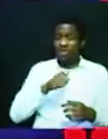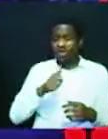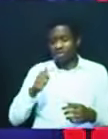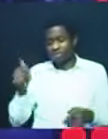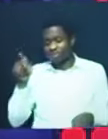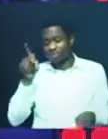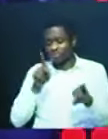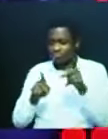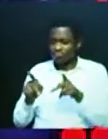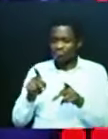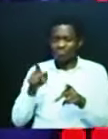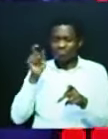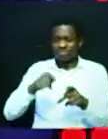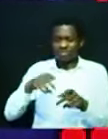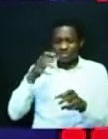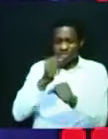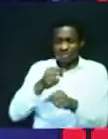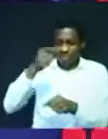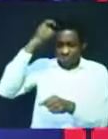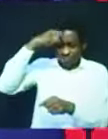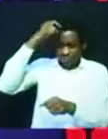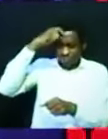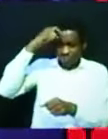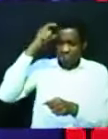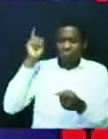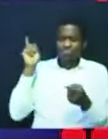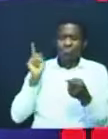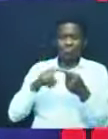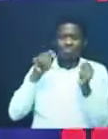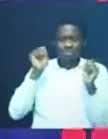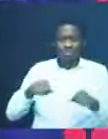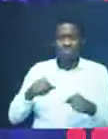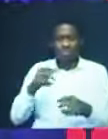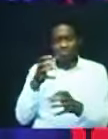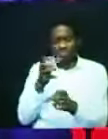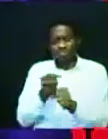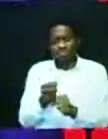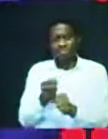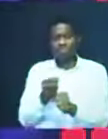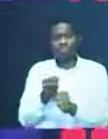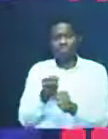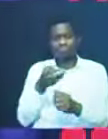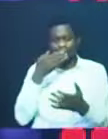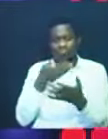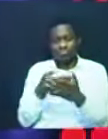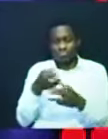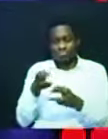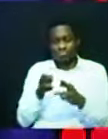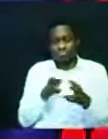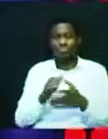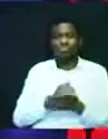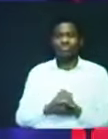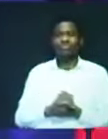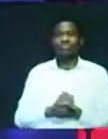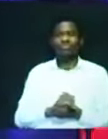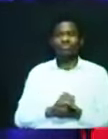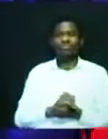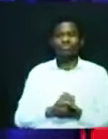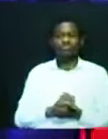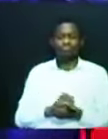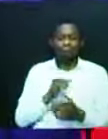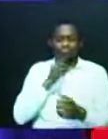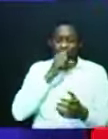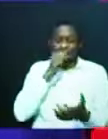a deep penny, now a brimpon, and as I say so, at him for nyansa. I'm sure the young people will love this one. Me